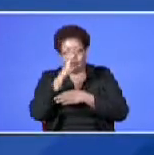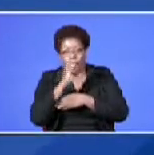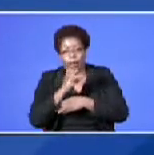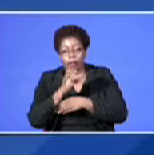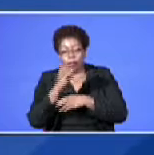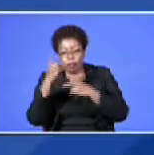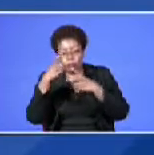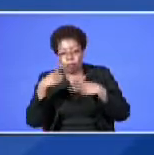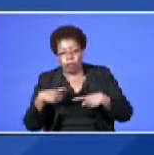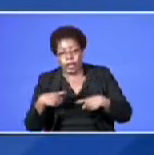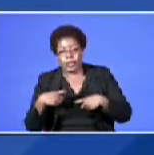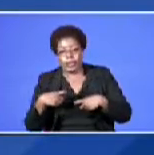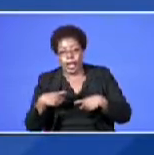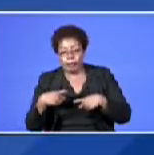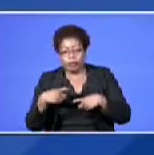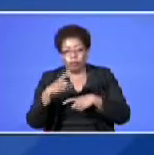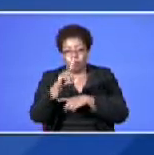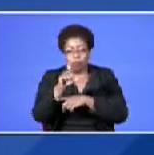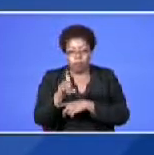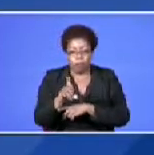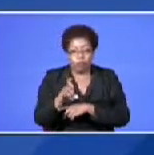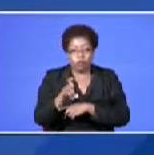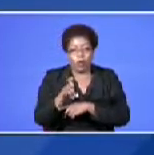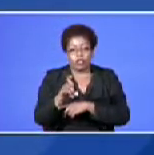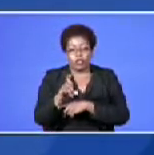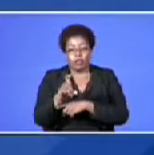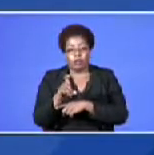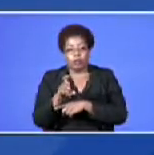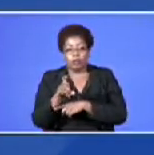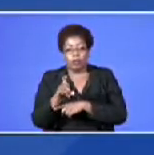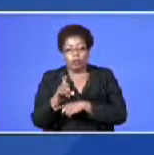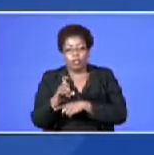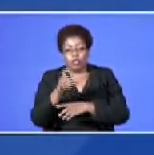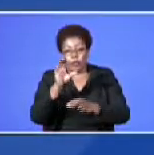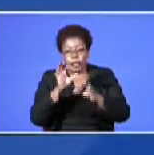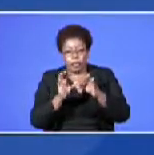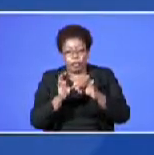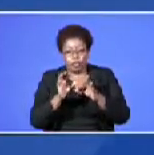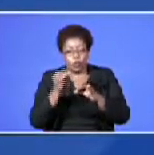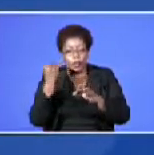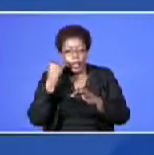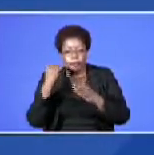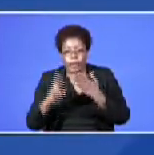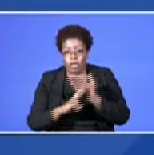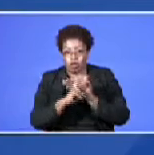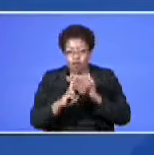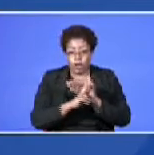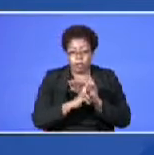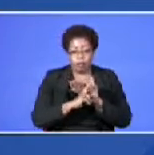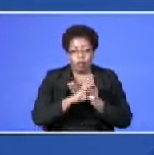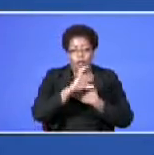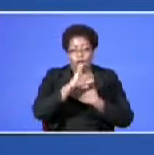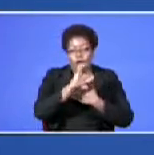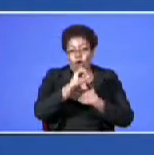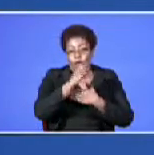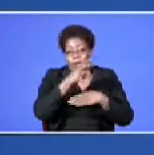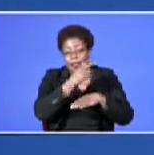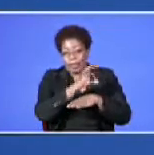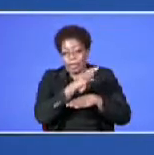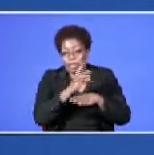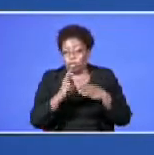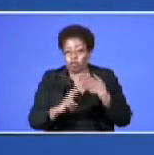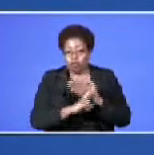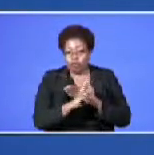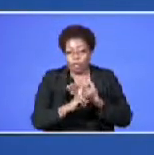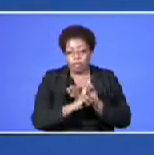it's an exercise where a number of questions are asked to figure out what their risk is of COVID-19, and they'll also complete